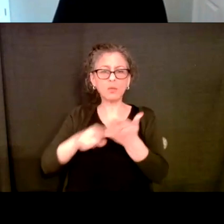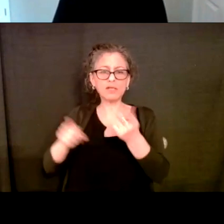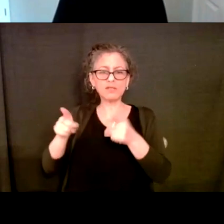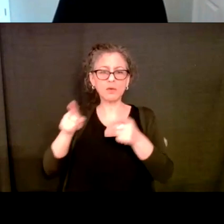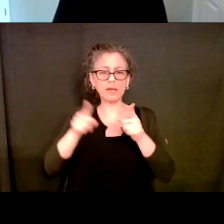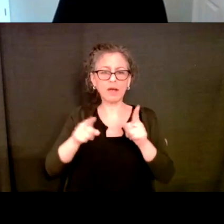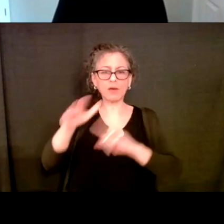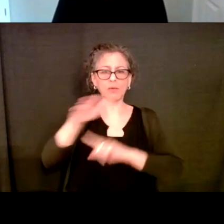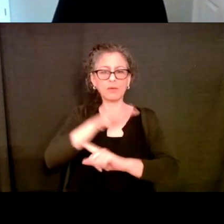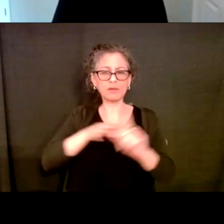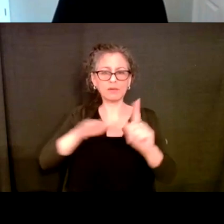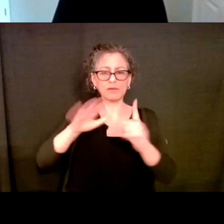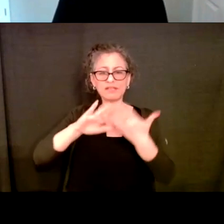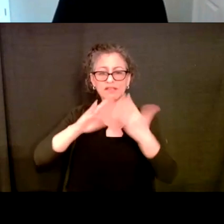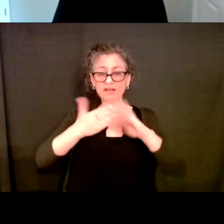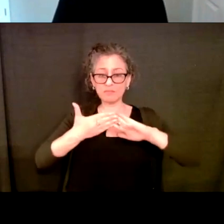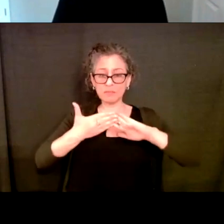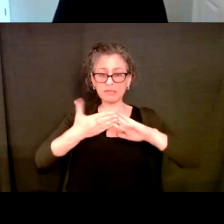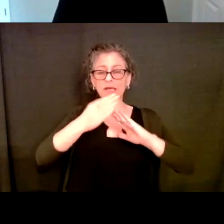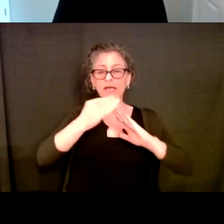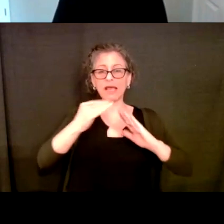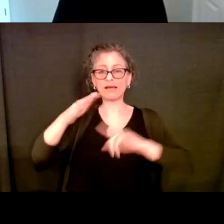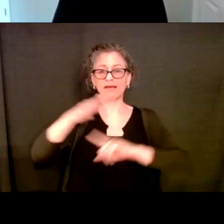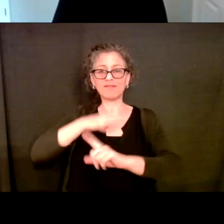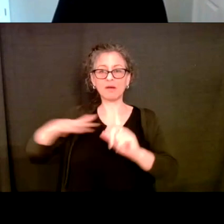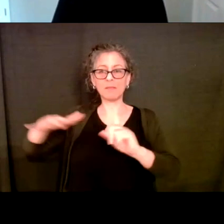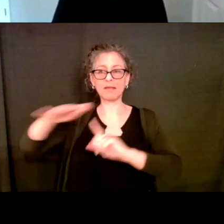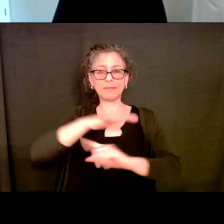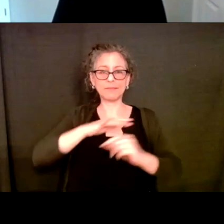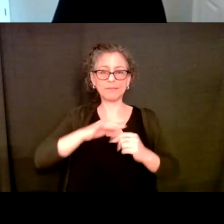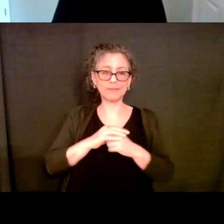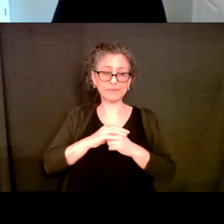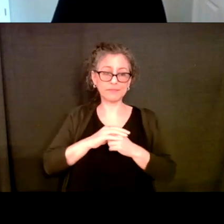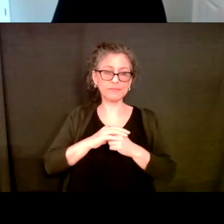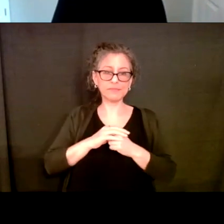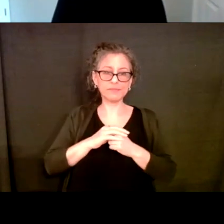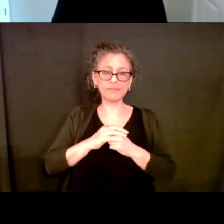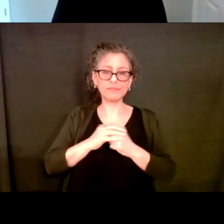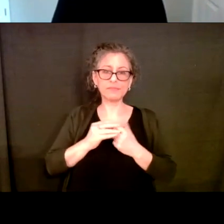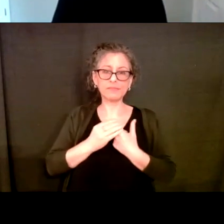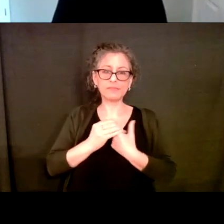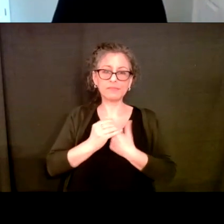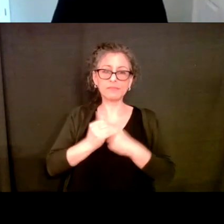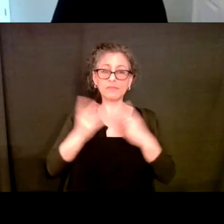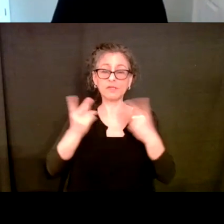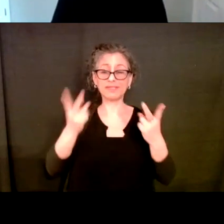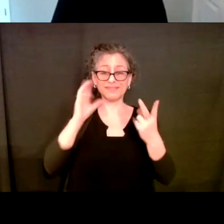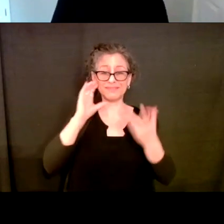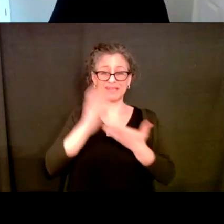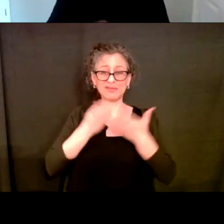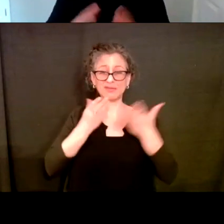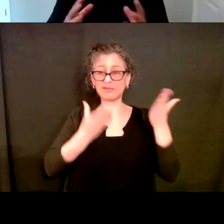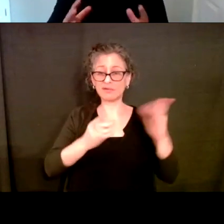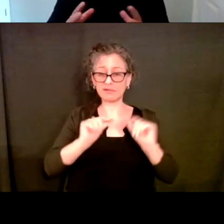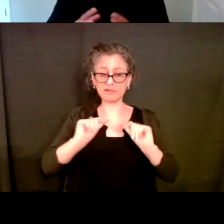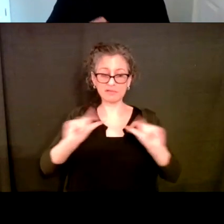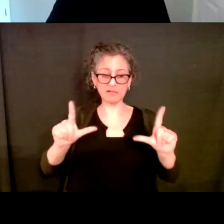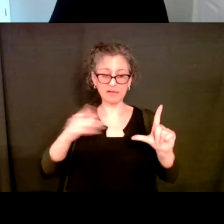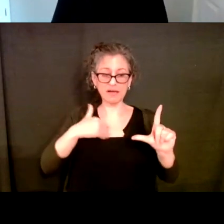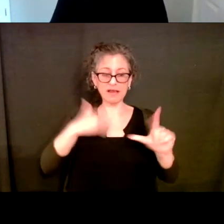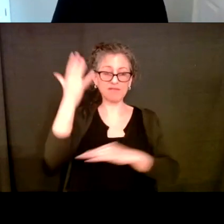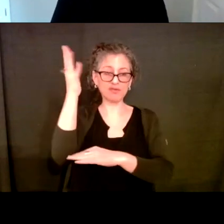in the community and in the environment. And so on this slide, you'll see a visual that has a